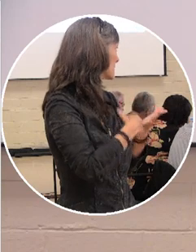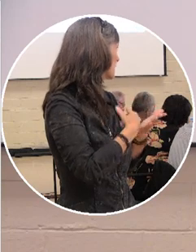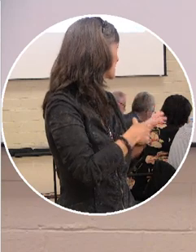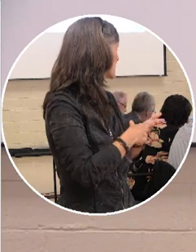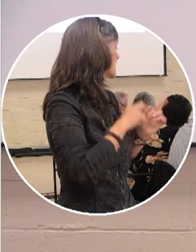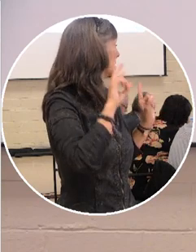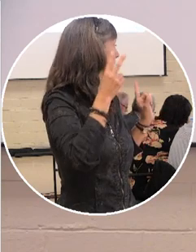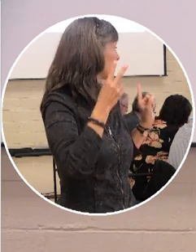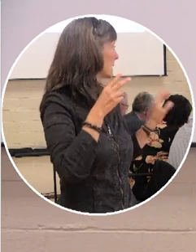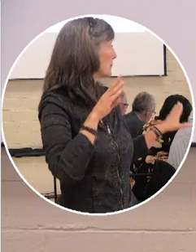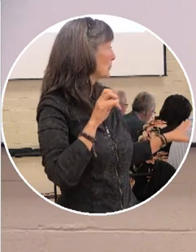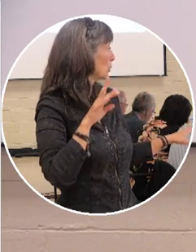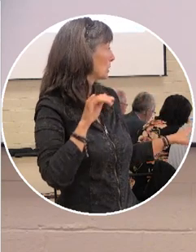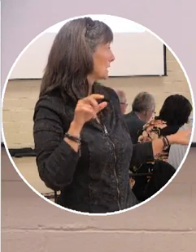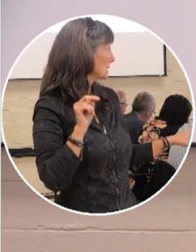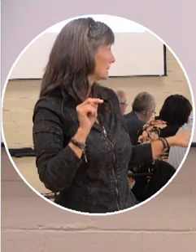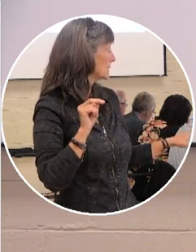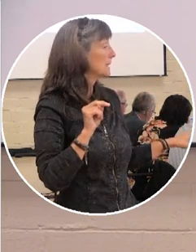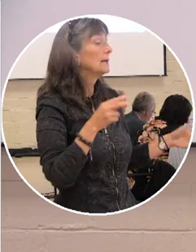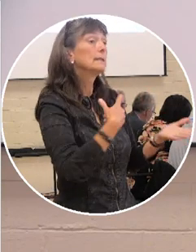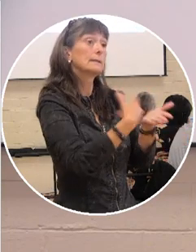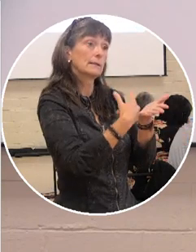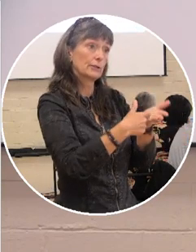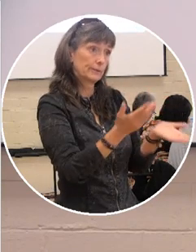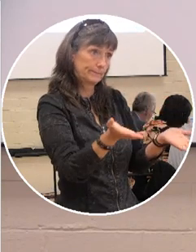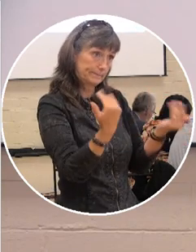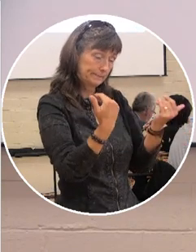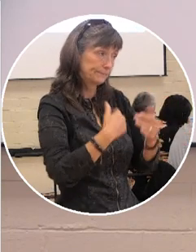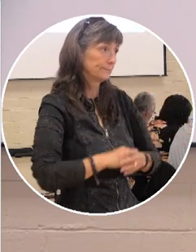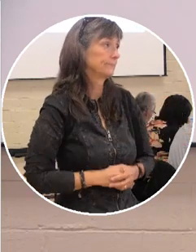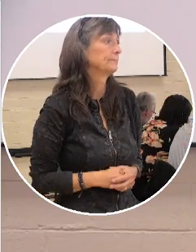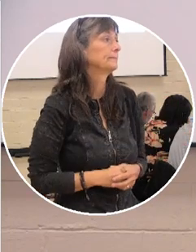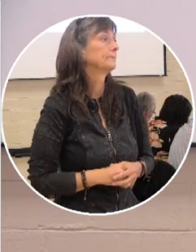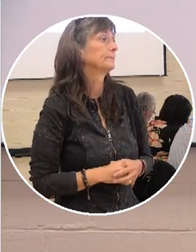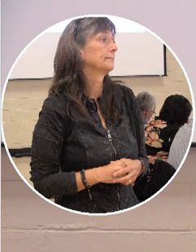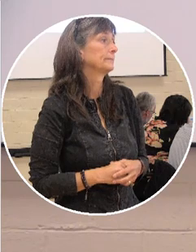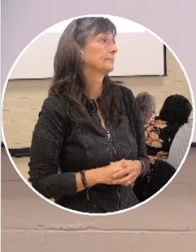Seconded by Mr. Burden. Discussion.